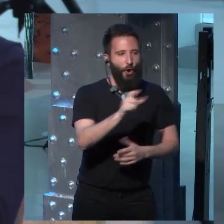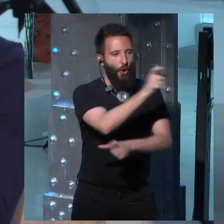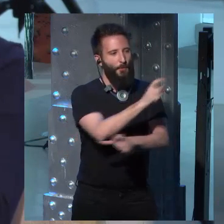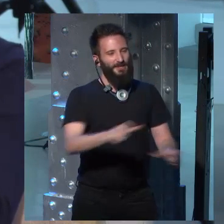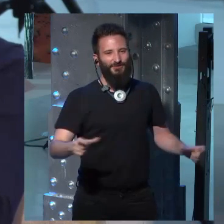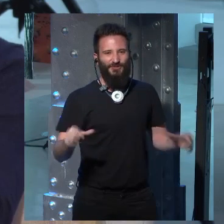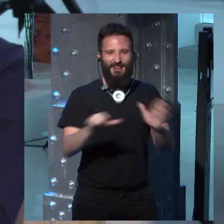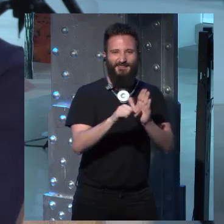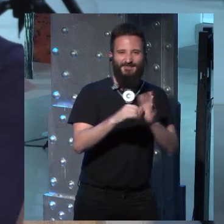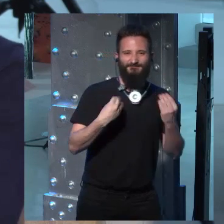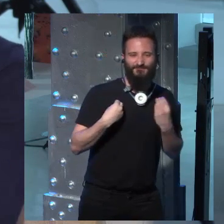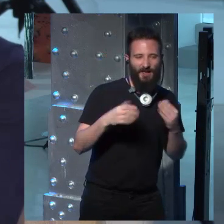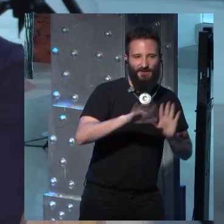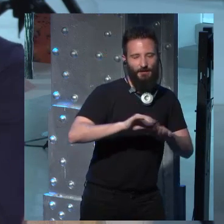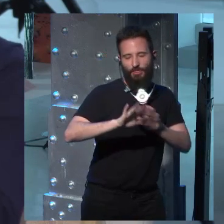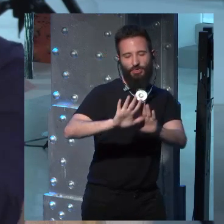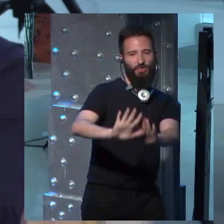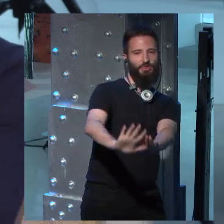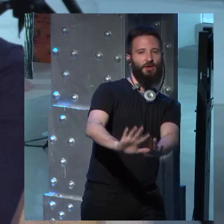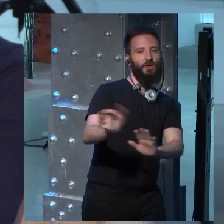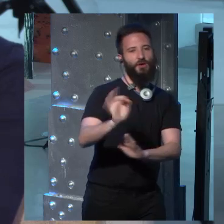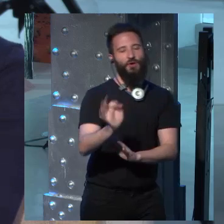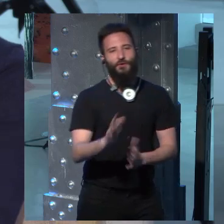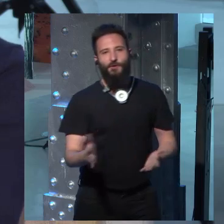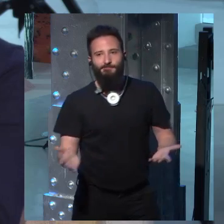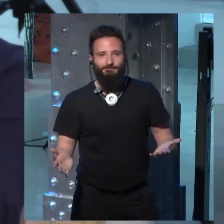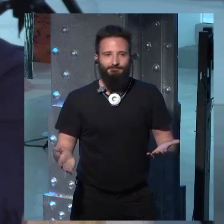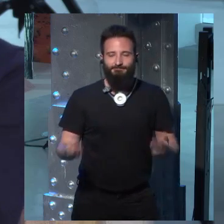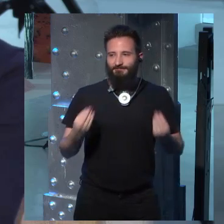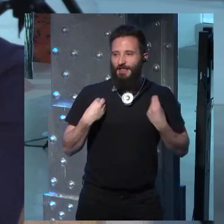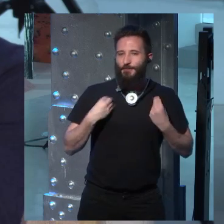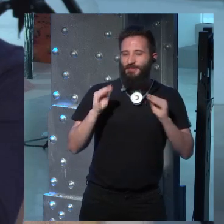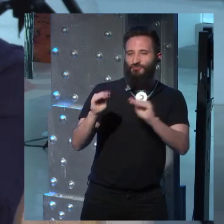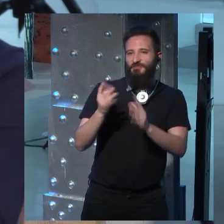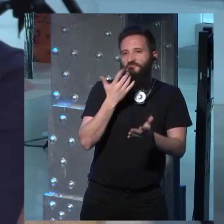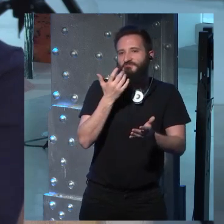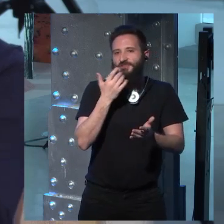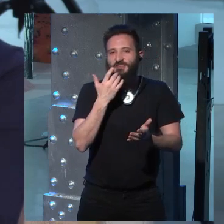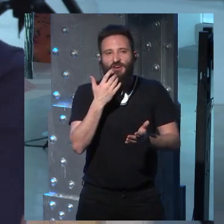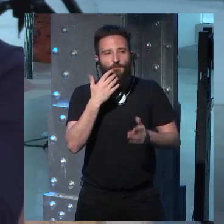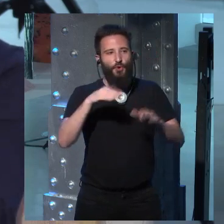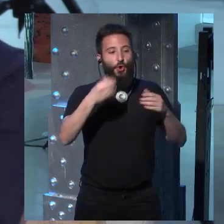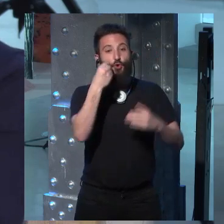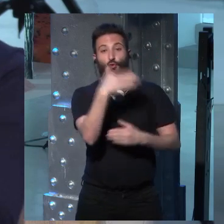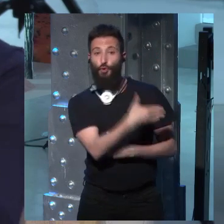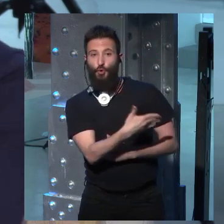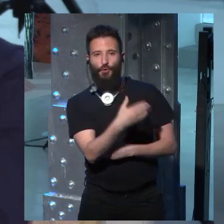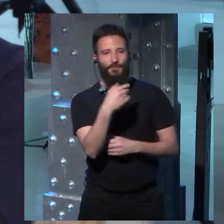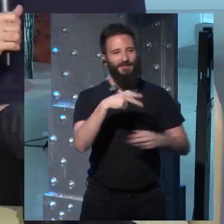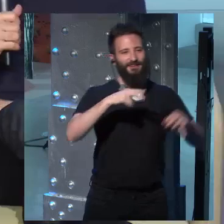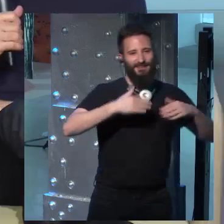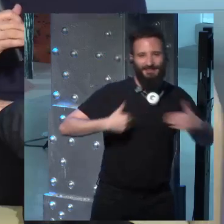law office, the strip club, the golf course, law office, strip club, golf right, course. it's true.